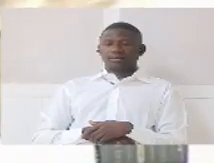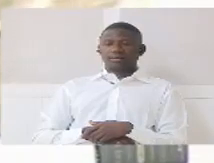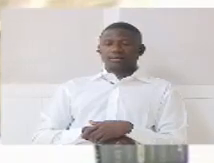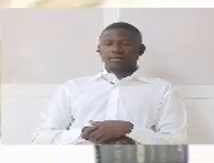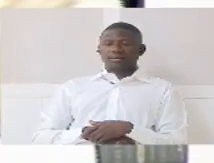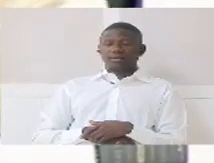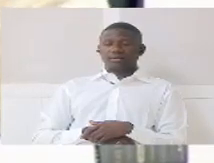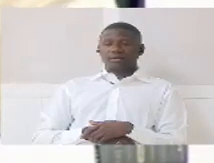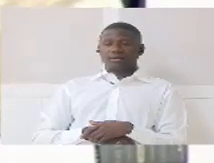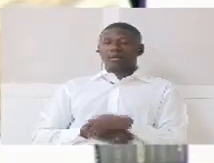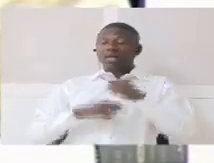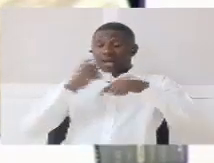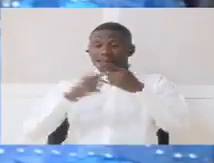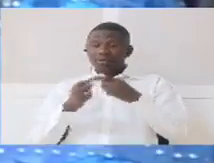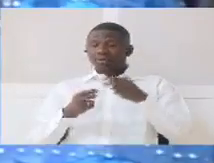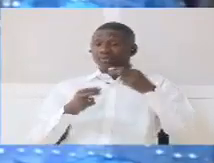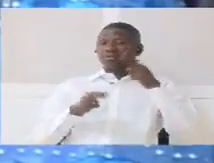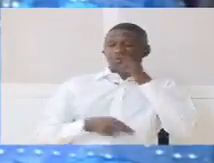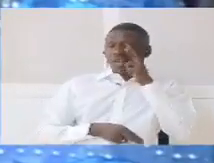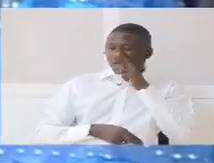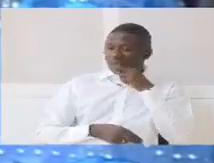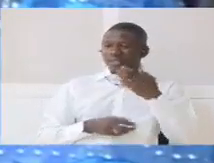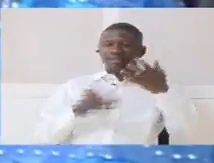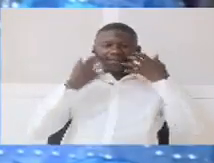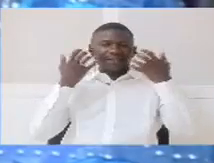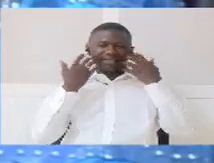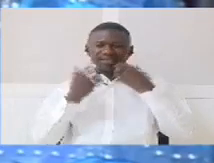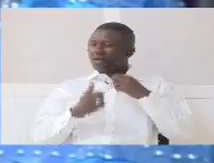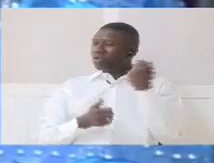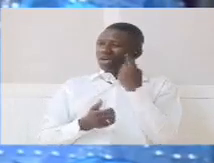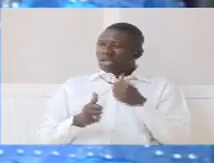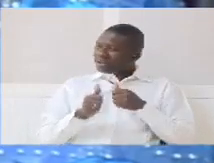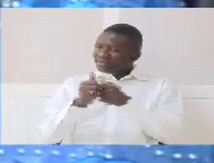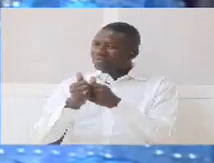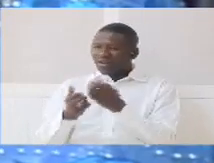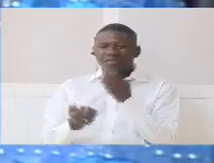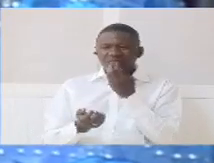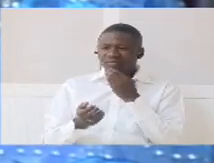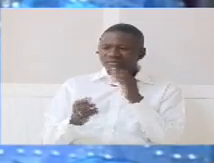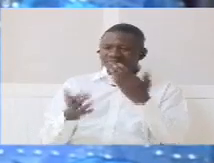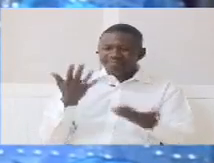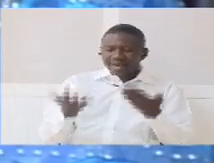Food remittances, make it to today. These rats and carts, they are after the remnants.